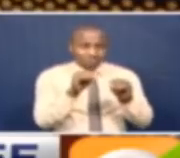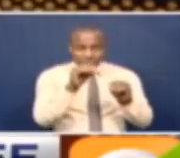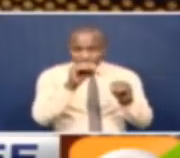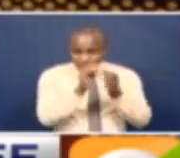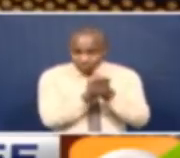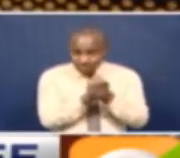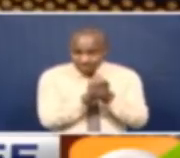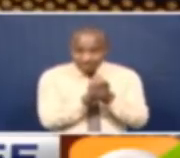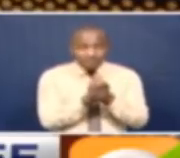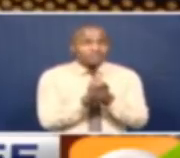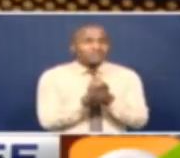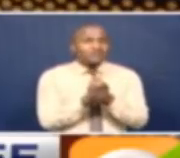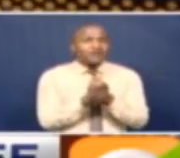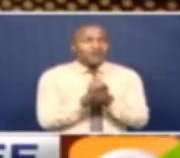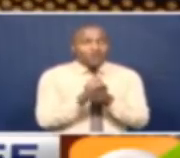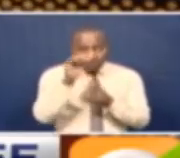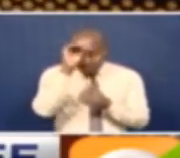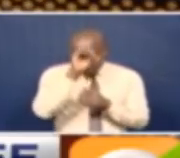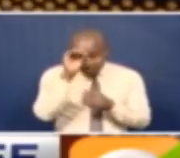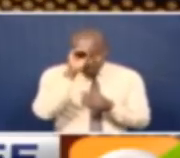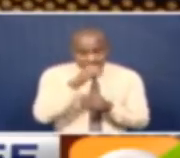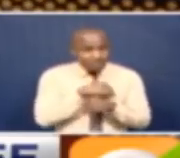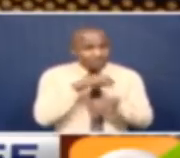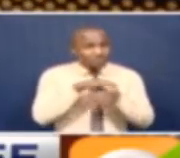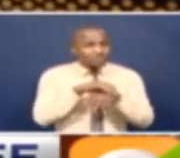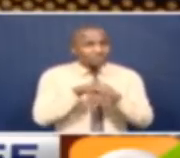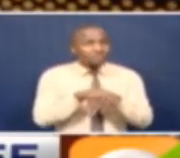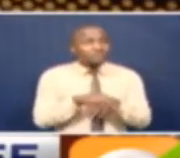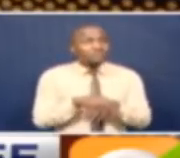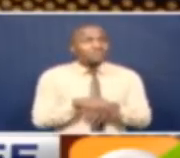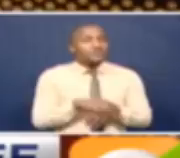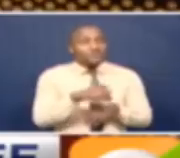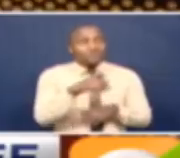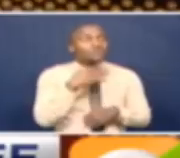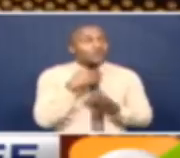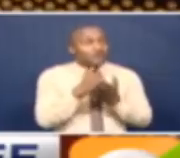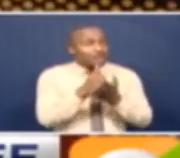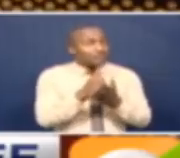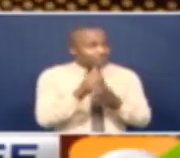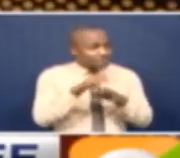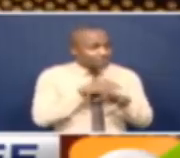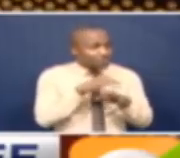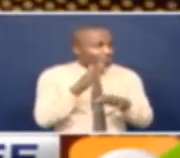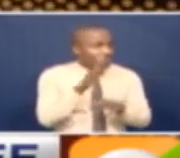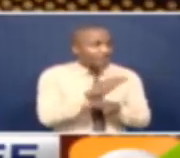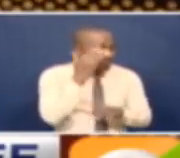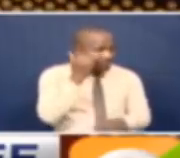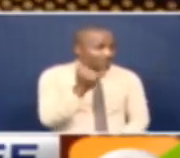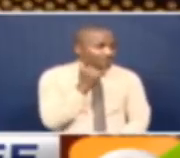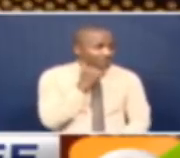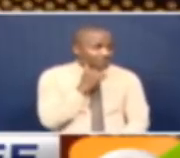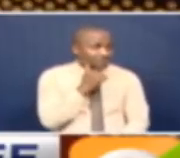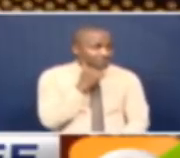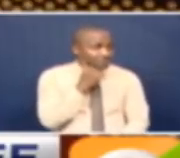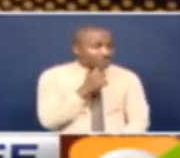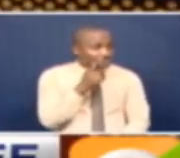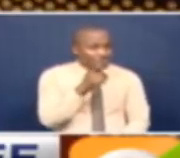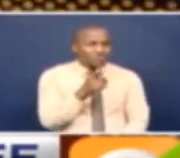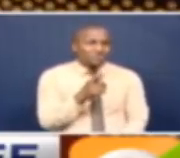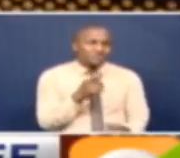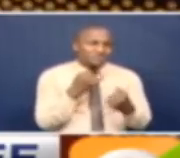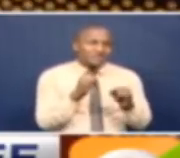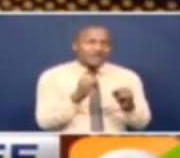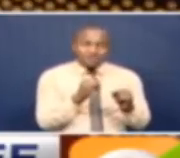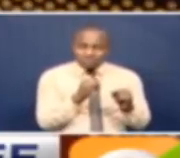of the opinions I got is Bonata Kurudisha Wakikuyu. So you gang up to try now and profile a certain